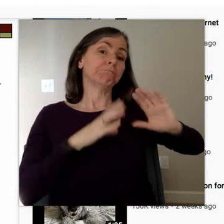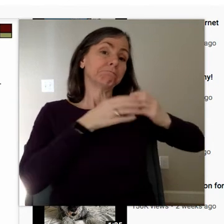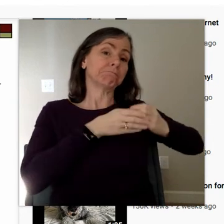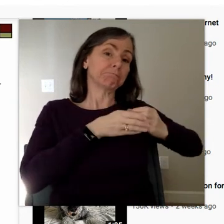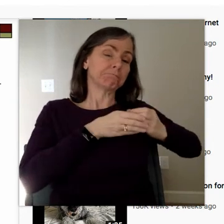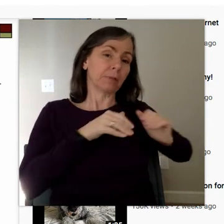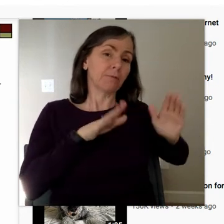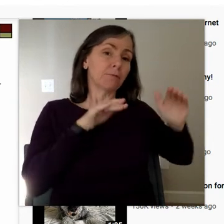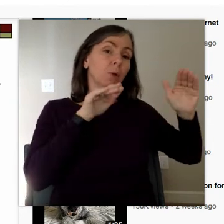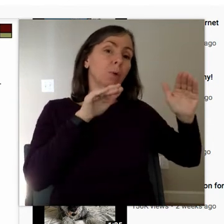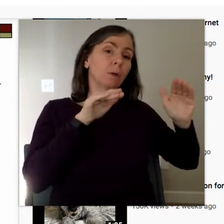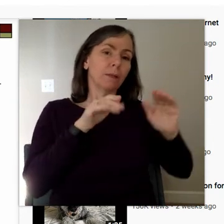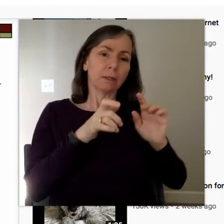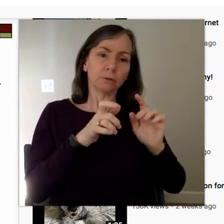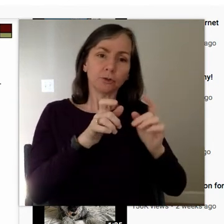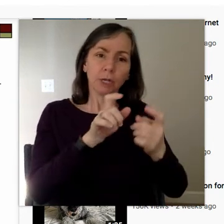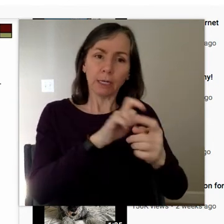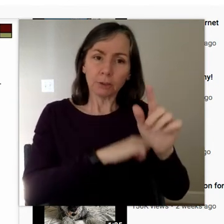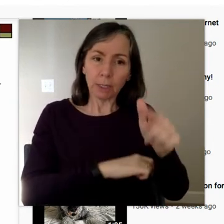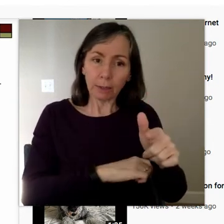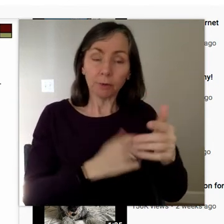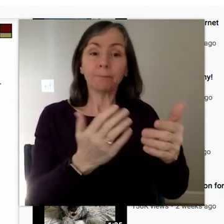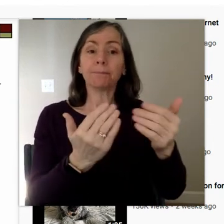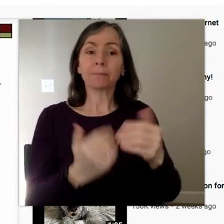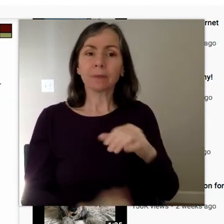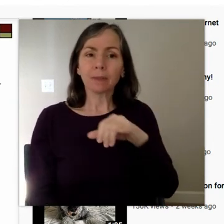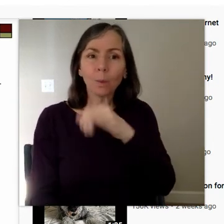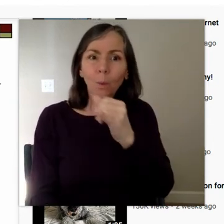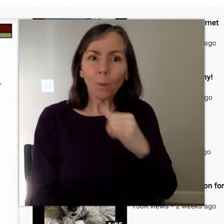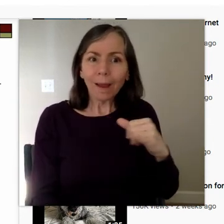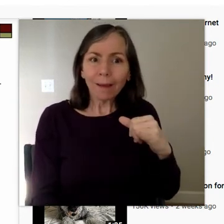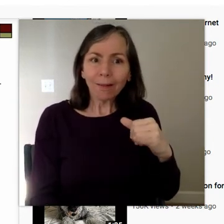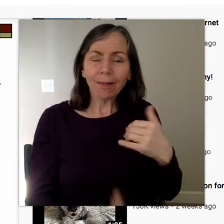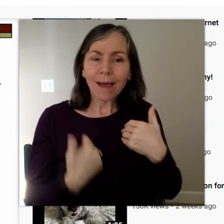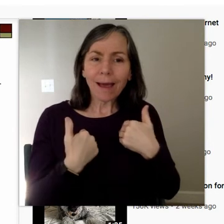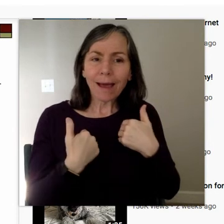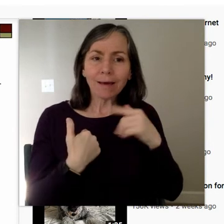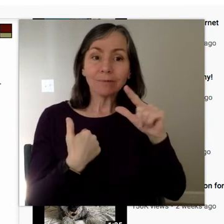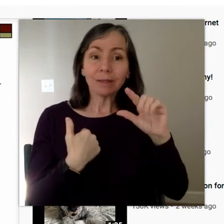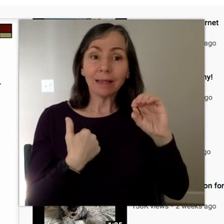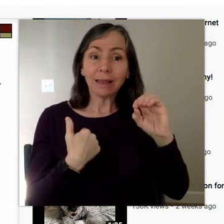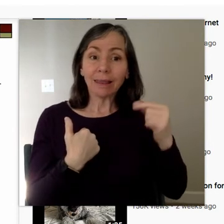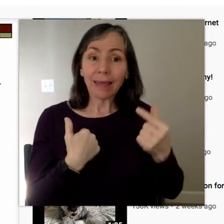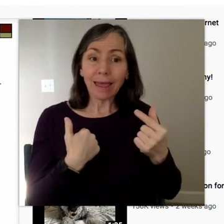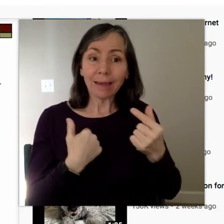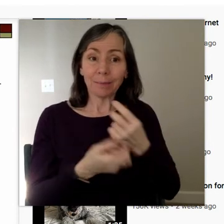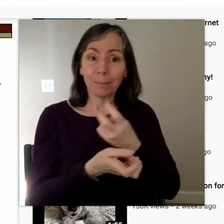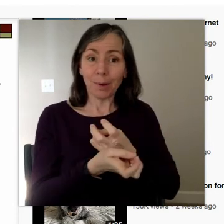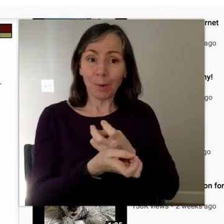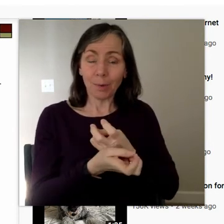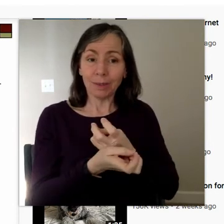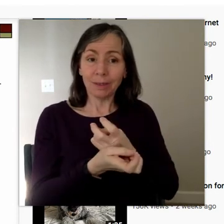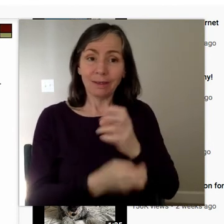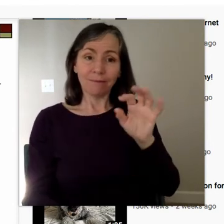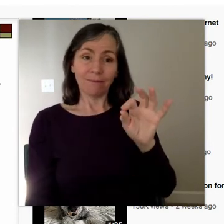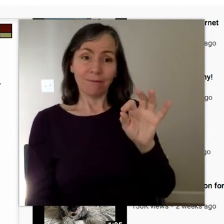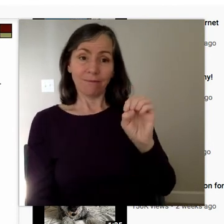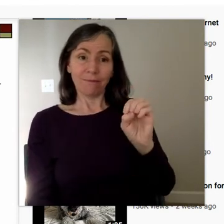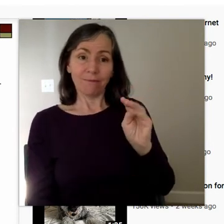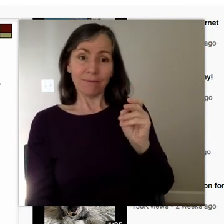Whales have leg bones. They have a femur. It's so strange because they do not